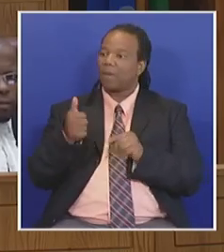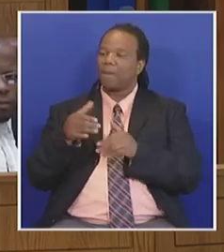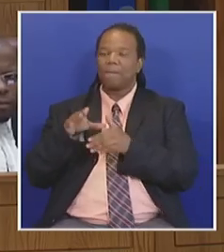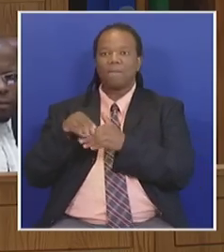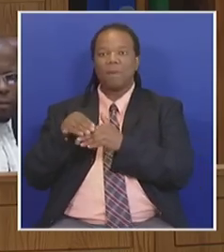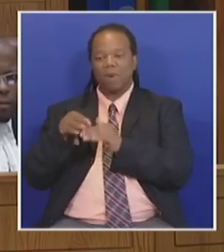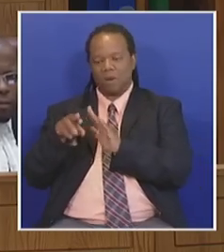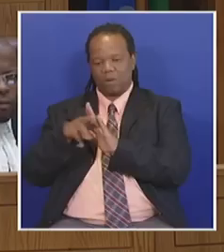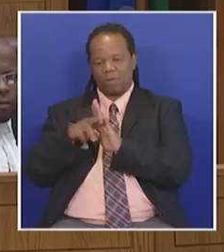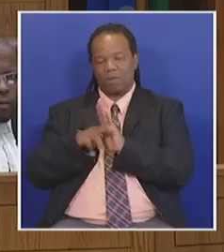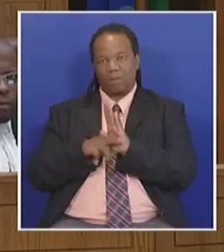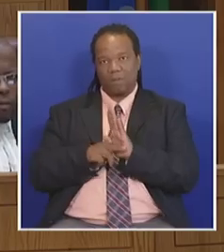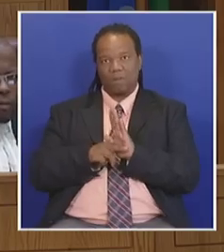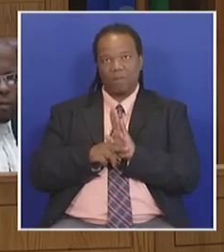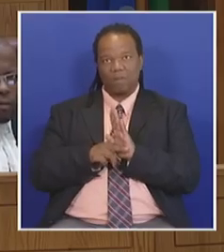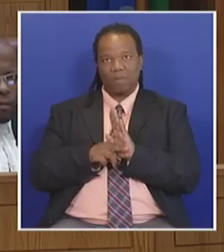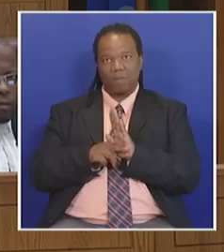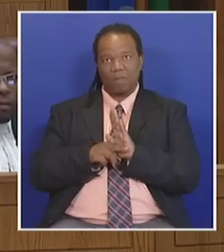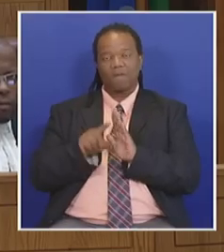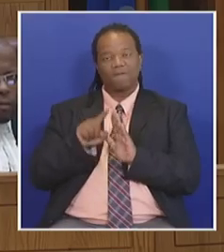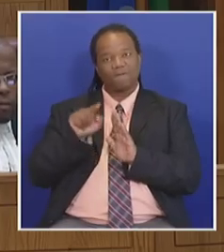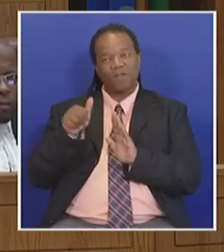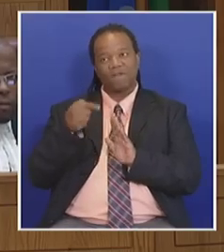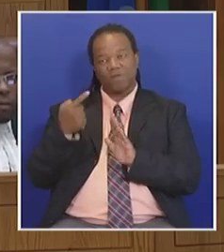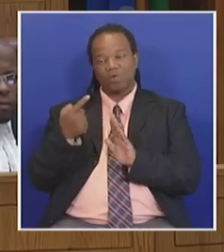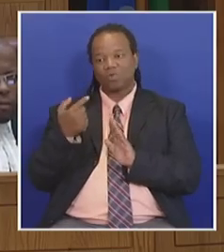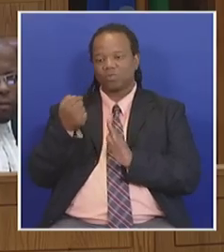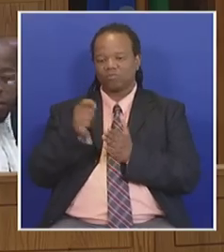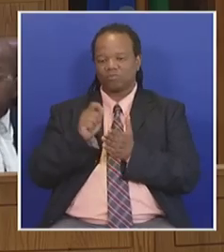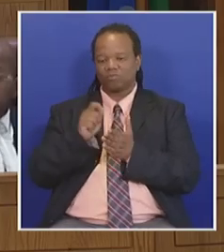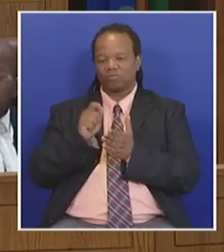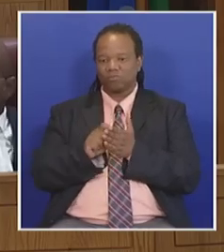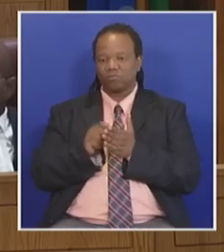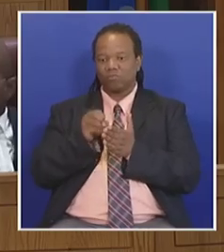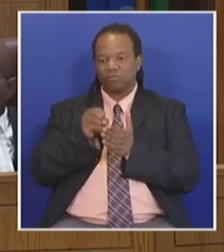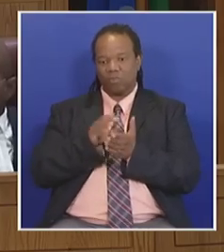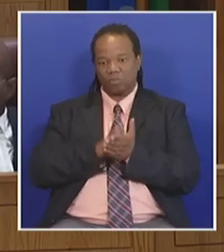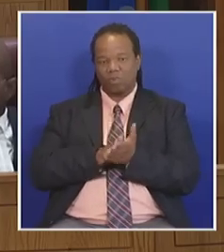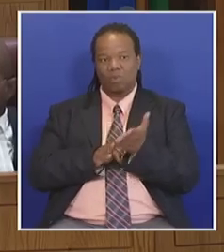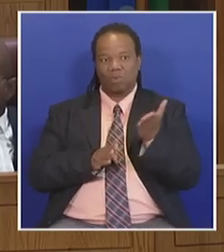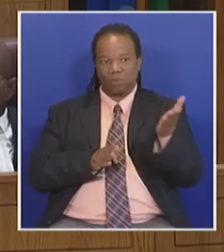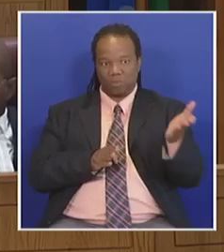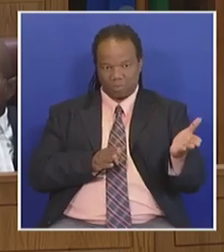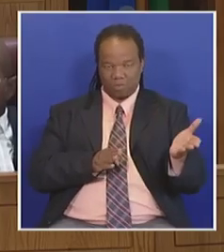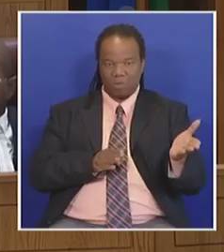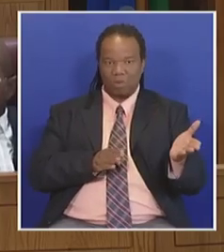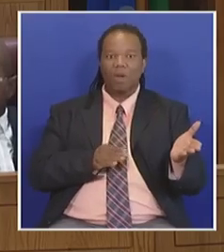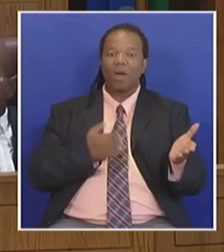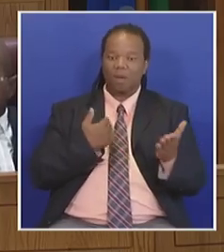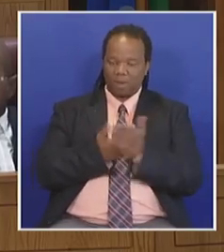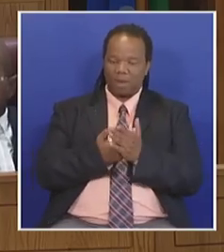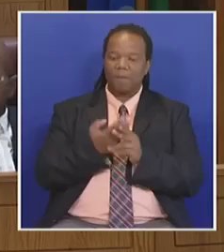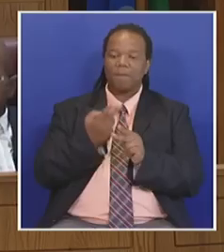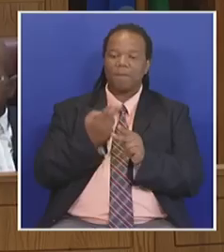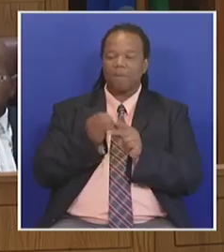in fact I would have been given notice in writing to prepare to give a response to you, and if I had